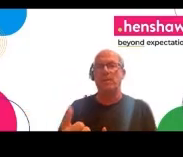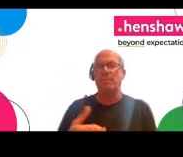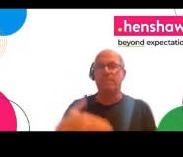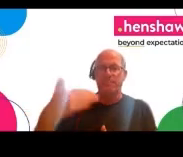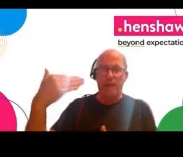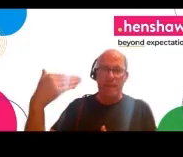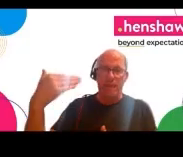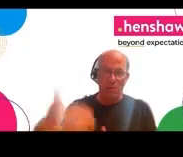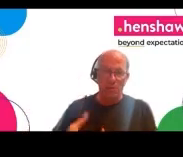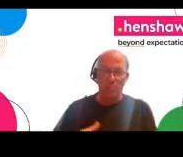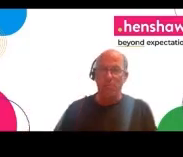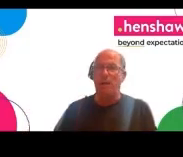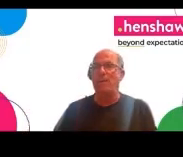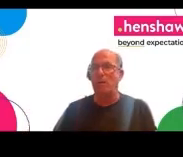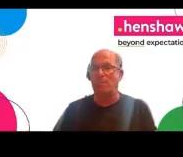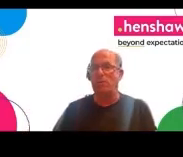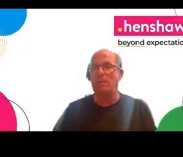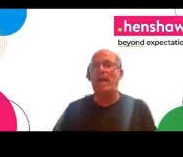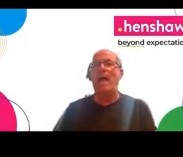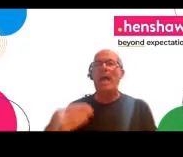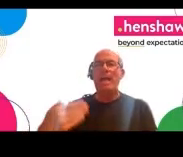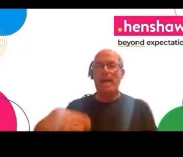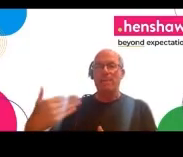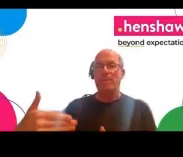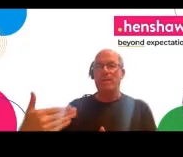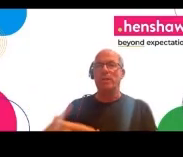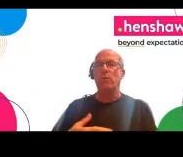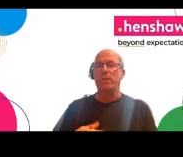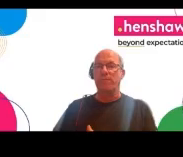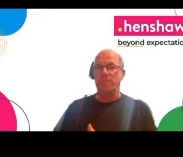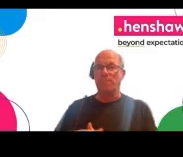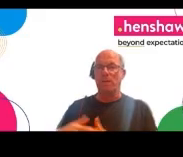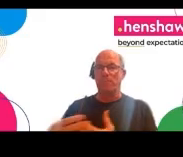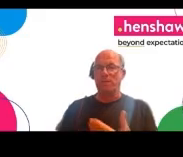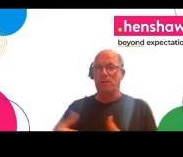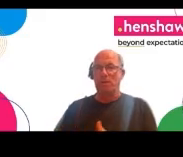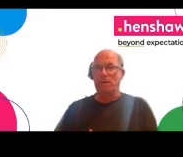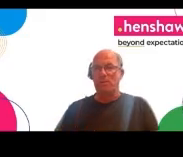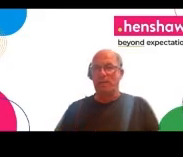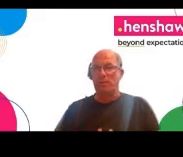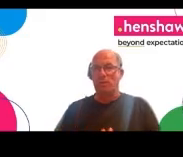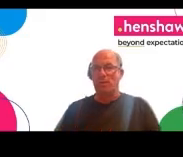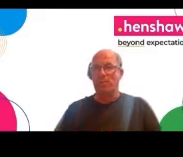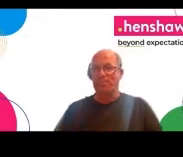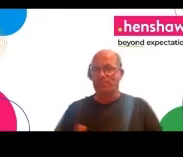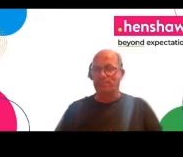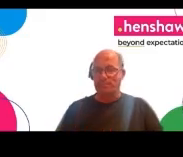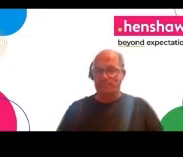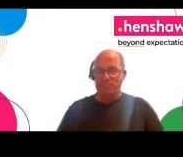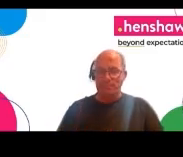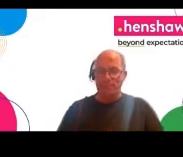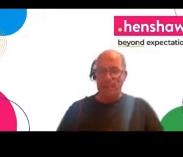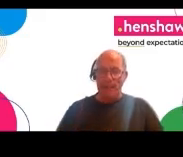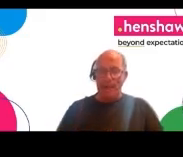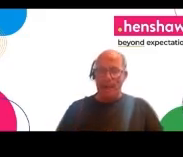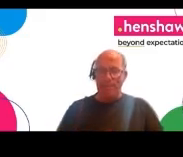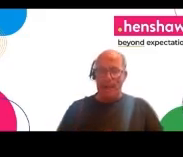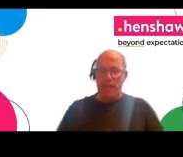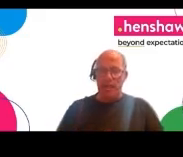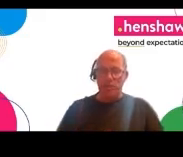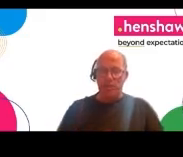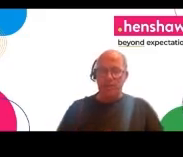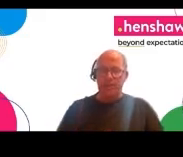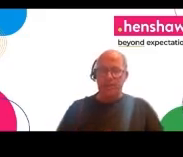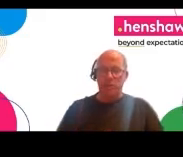volume keys and your power button can be used for different purposes on the Android phone.